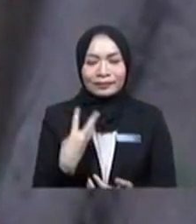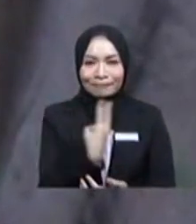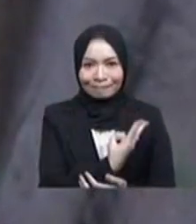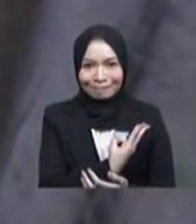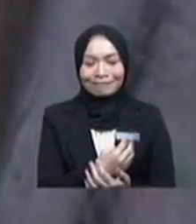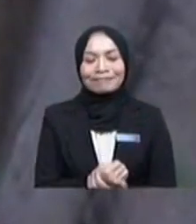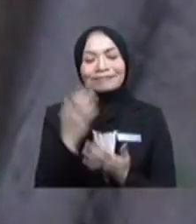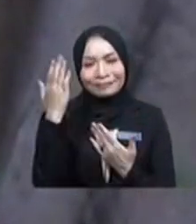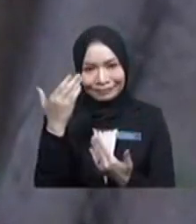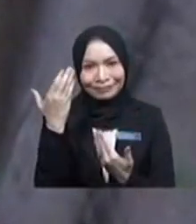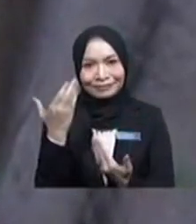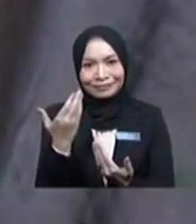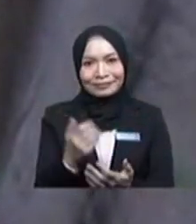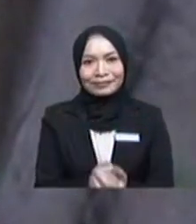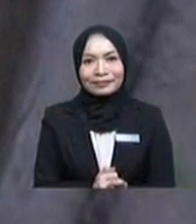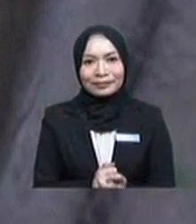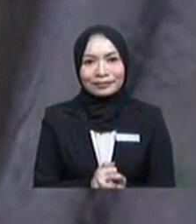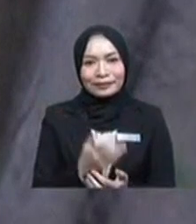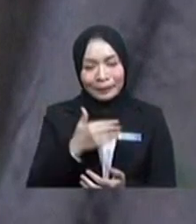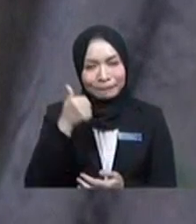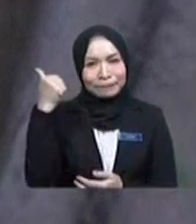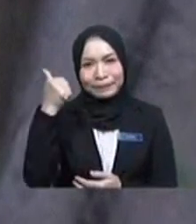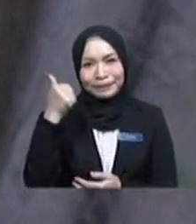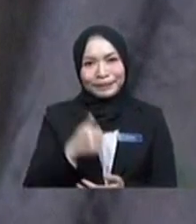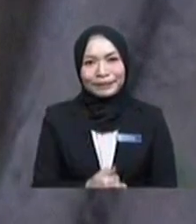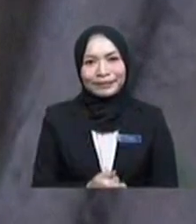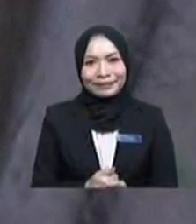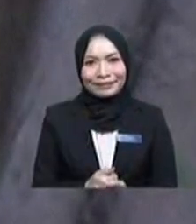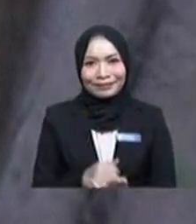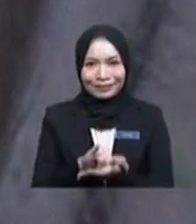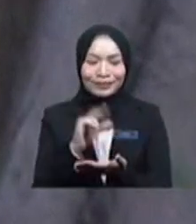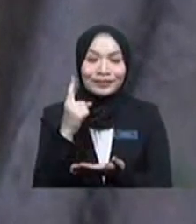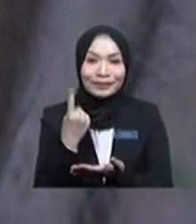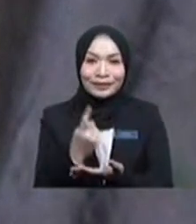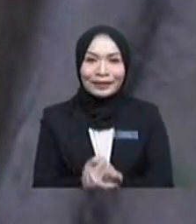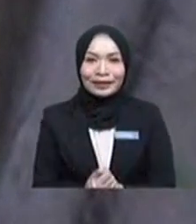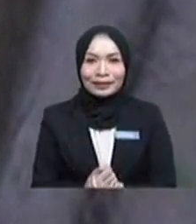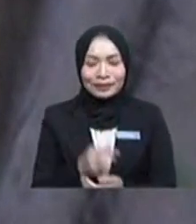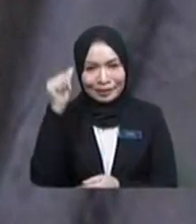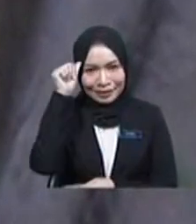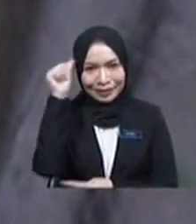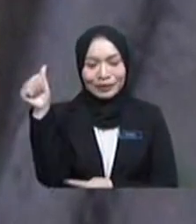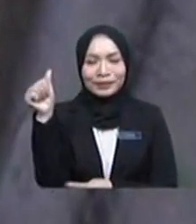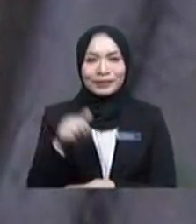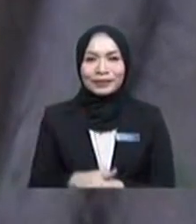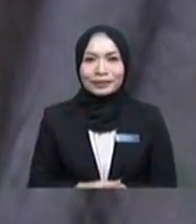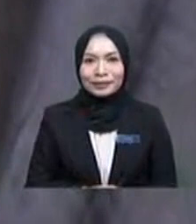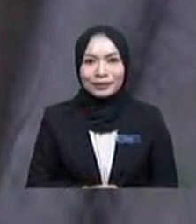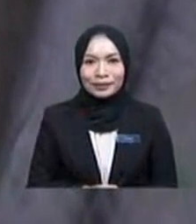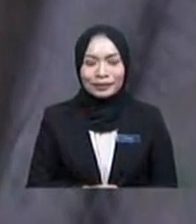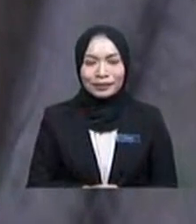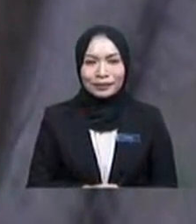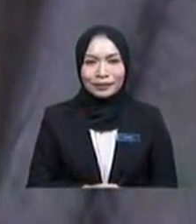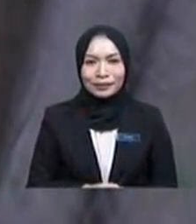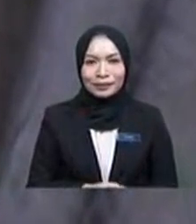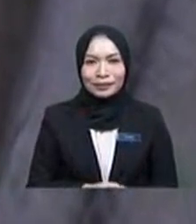and engaging 3-day conference. Sekian, wabillahi taufik wa hidayah, wassalamualaikum